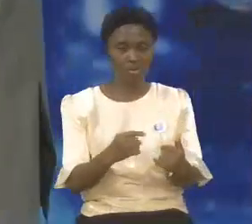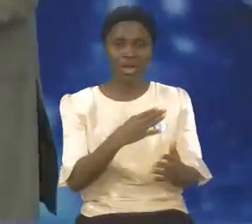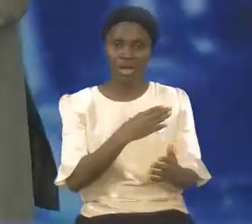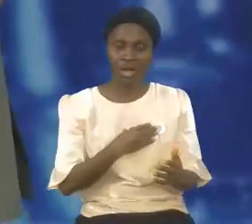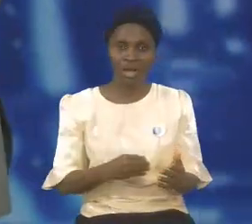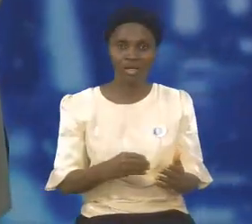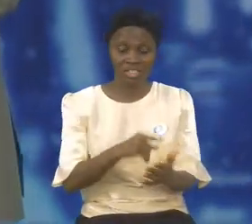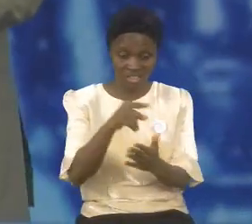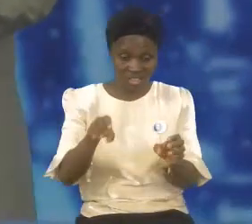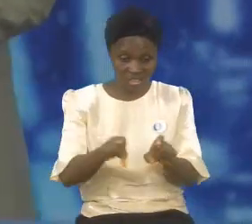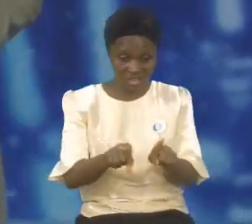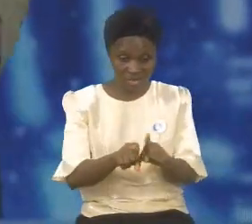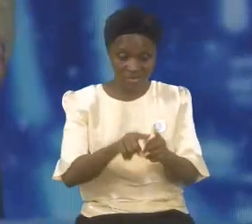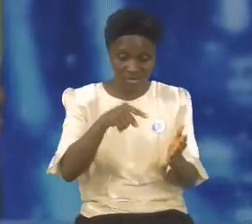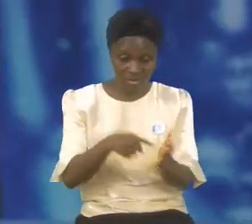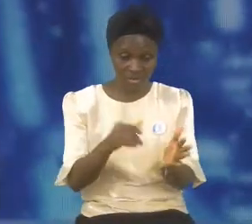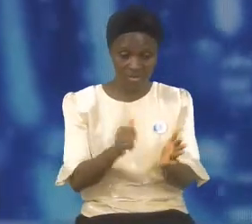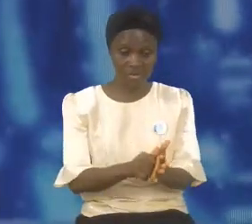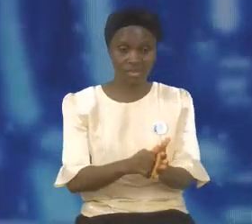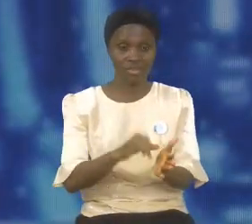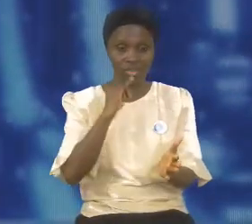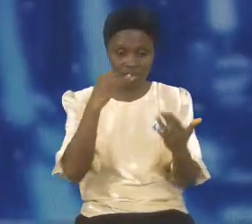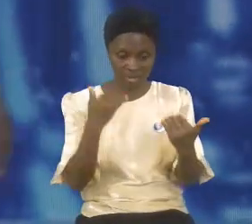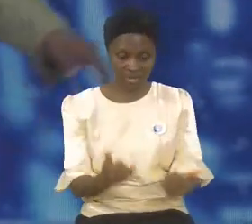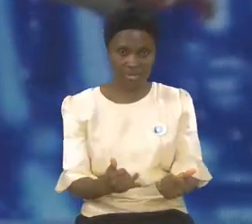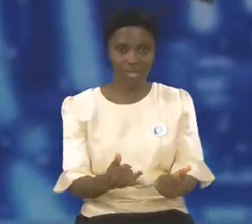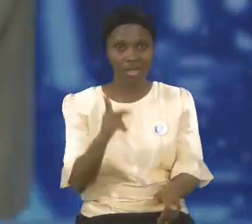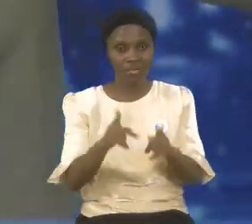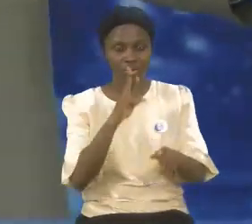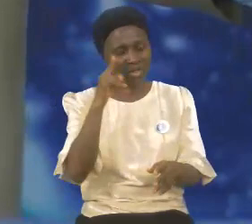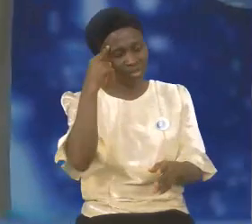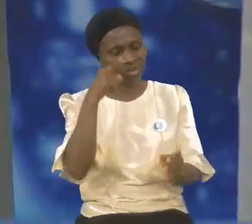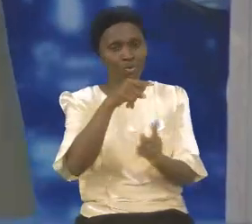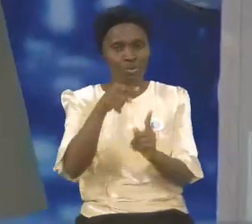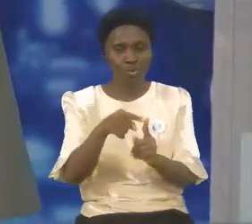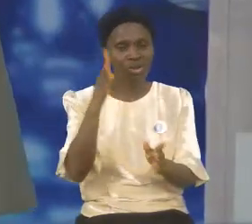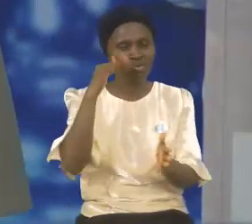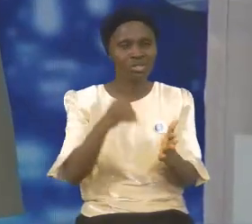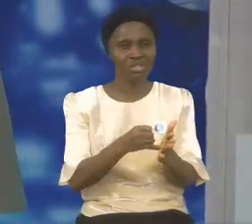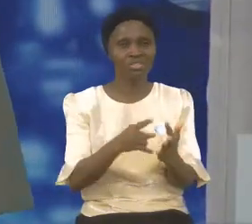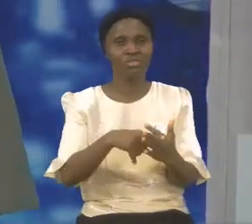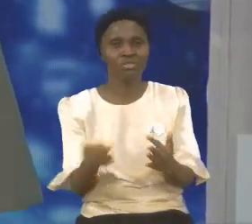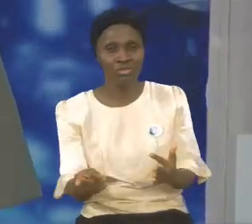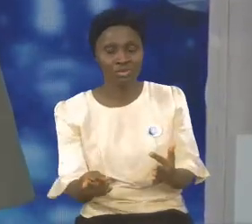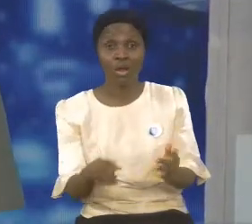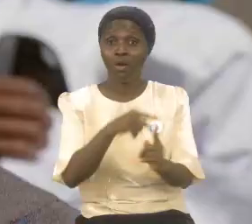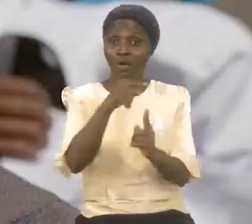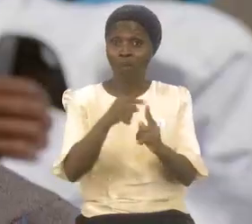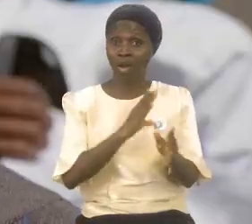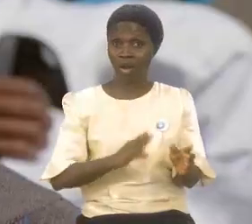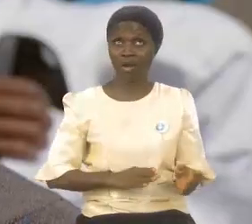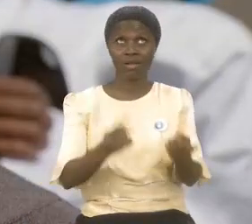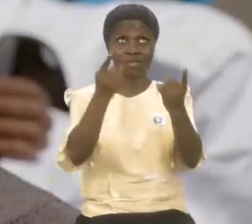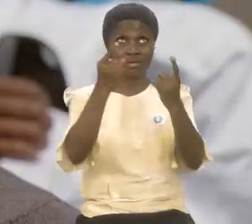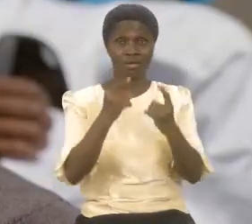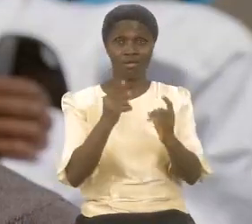His time is running to an end. He will leave, another one will come in. When Christ comes in, he'll be there forever